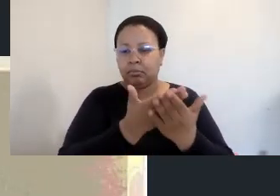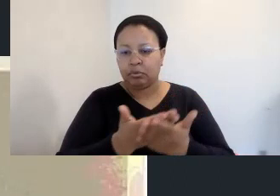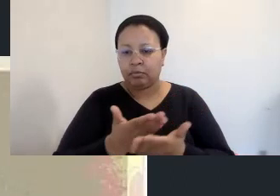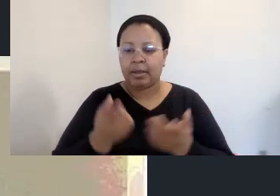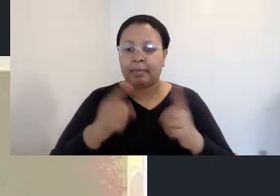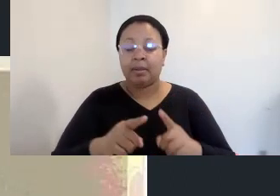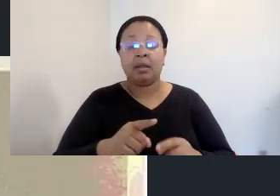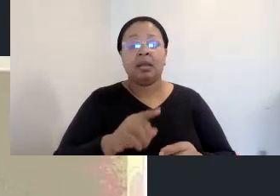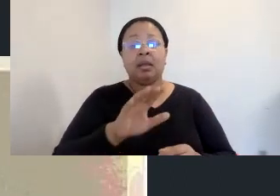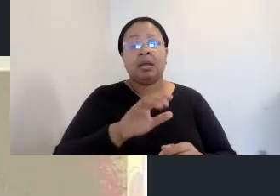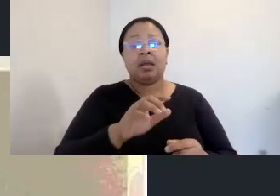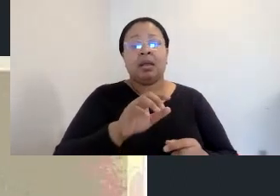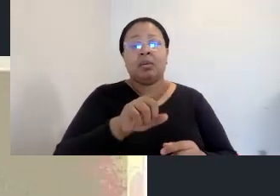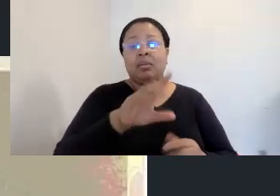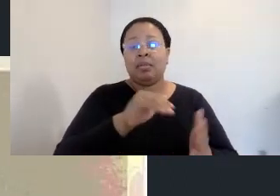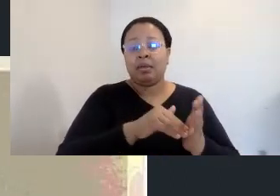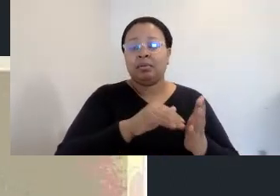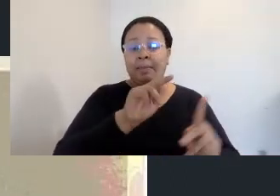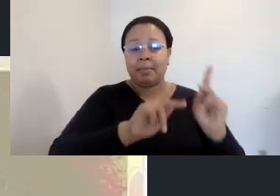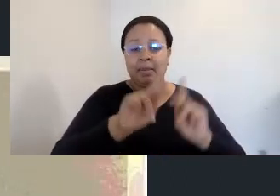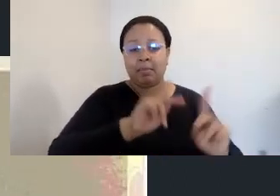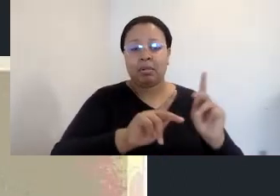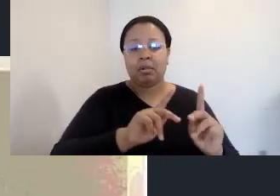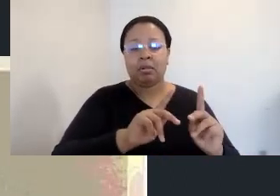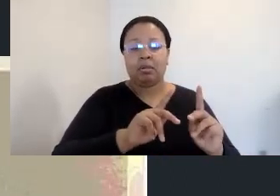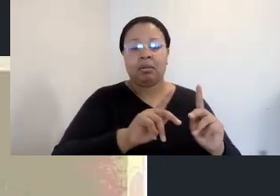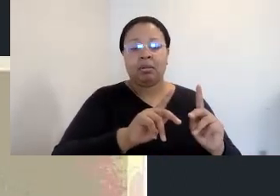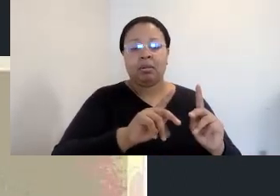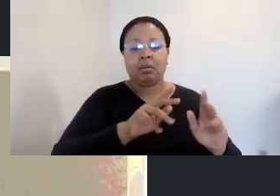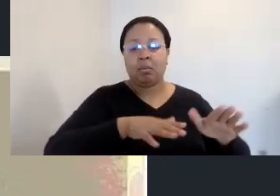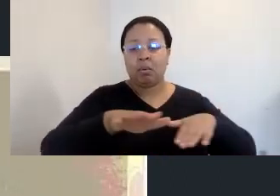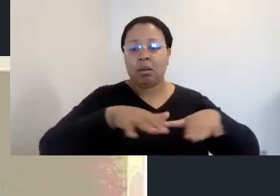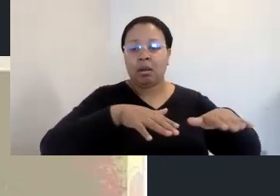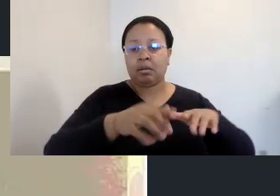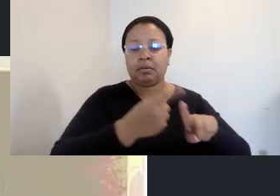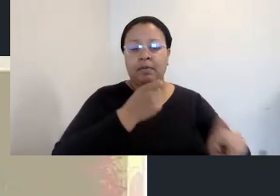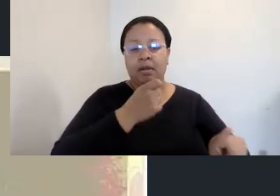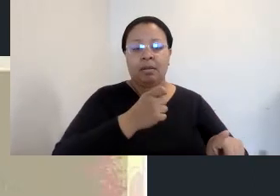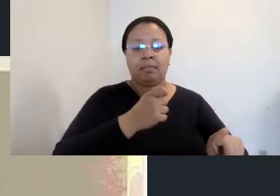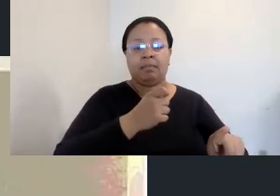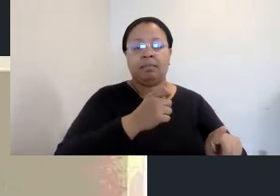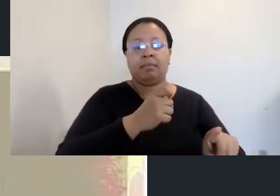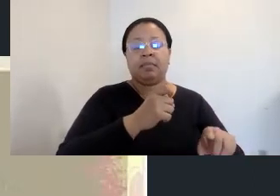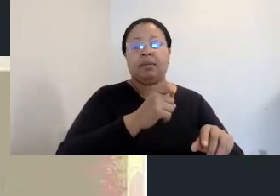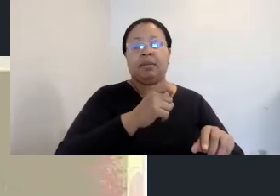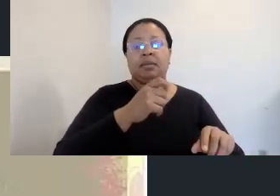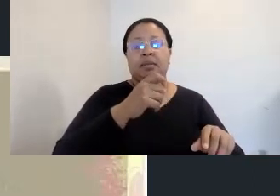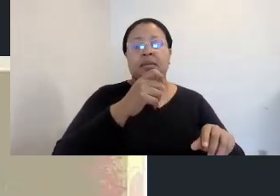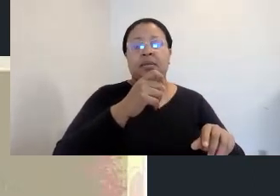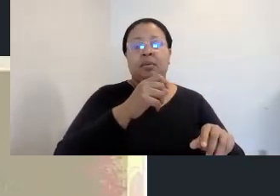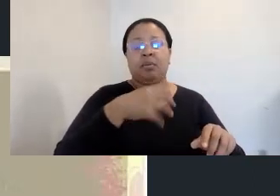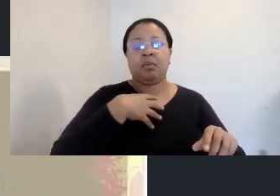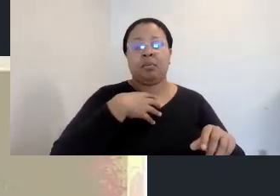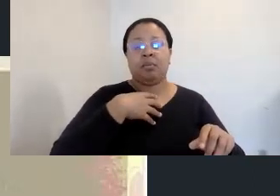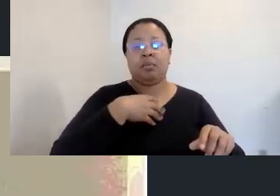marched from the White House to the Capitol demanding Congress pass the Americans with Disabilities Act. On that